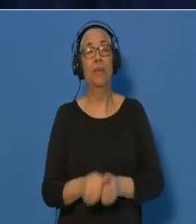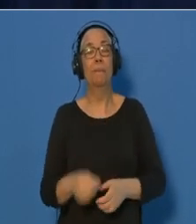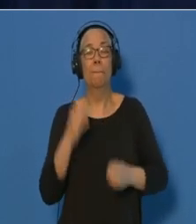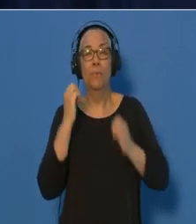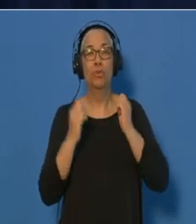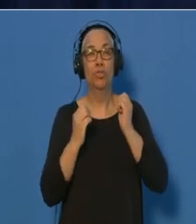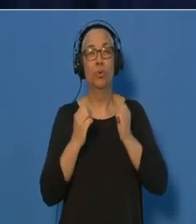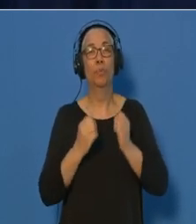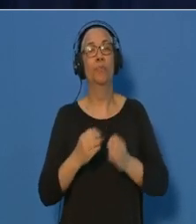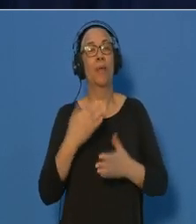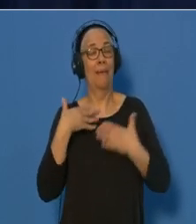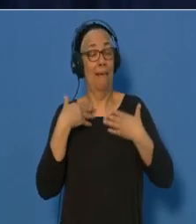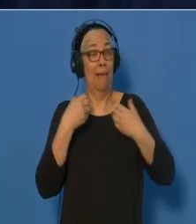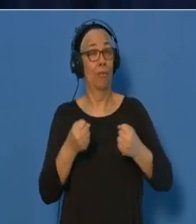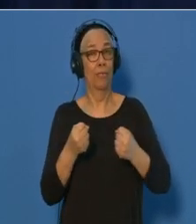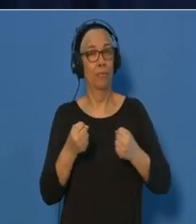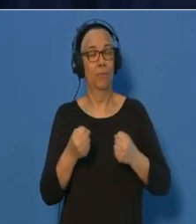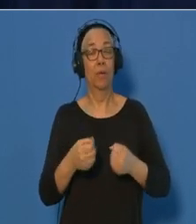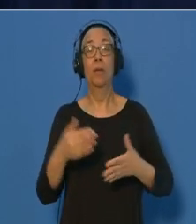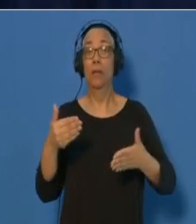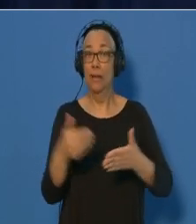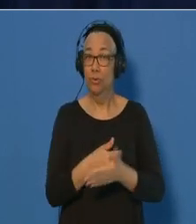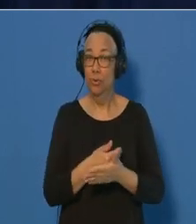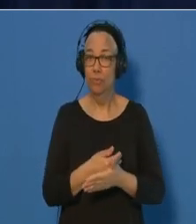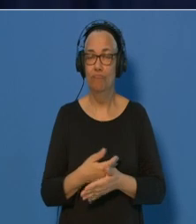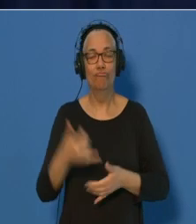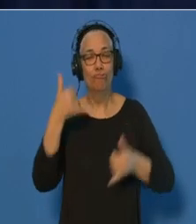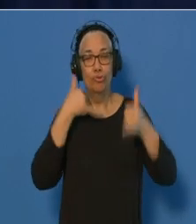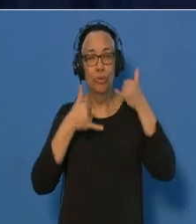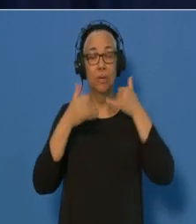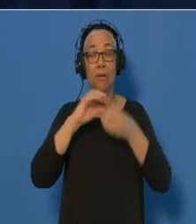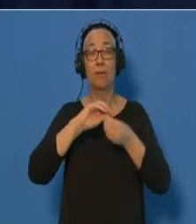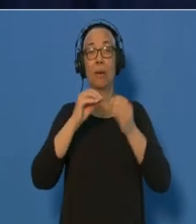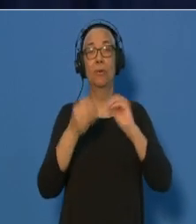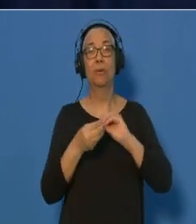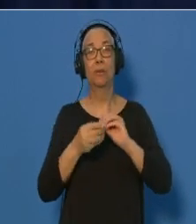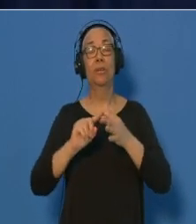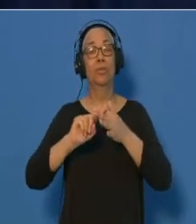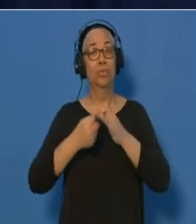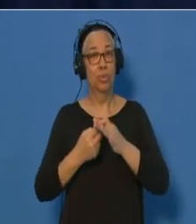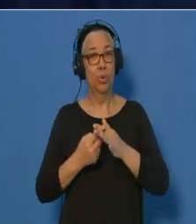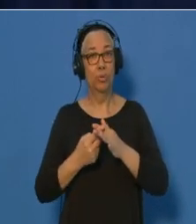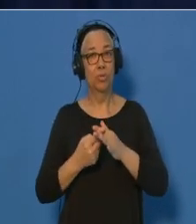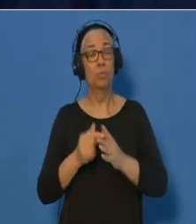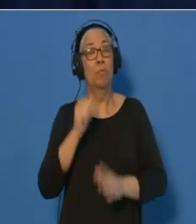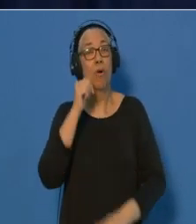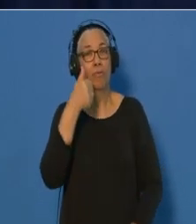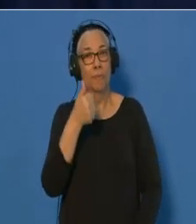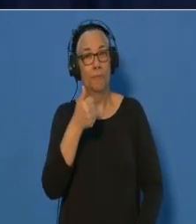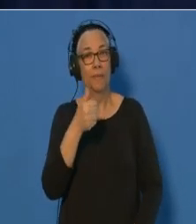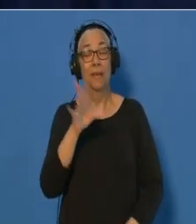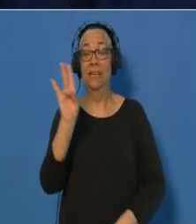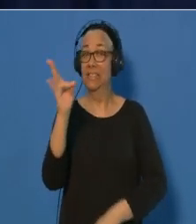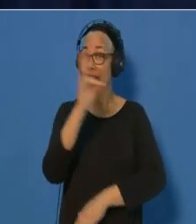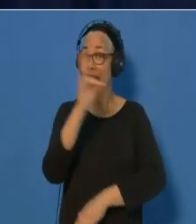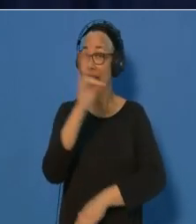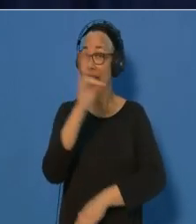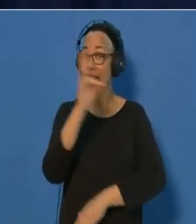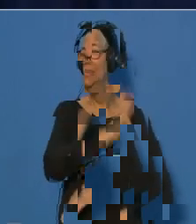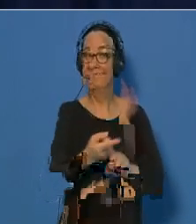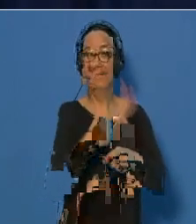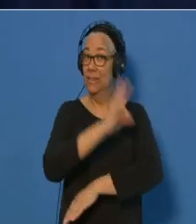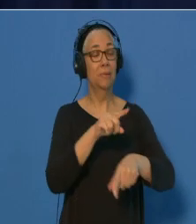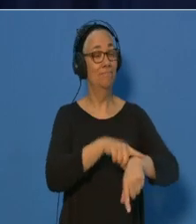Hotline. Again, the new Emotional Wellbeing Hotline number will open tomorrow, and it'll be open 7 days a week from 9 a.m.